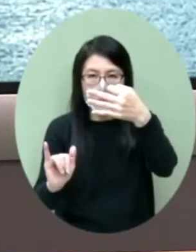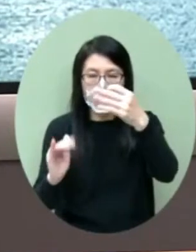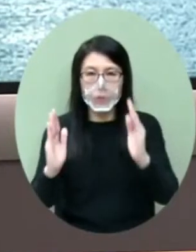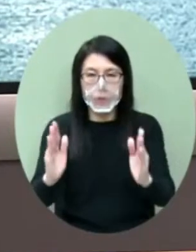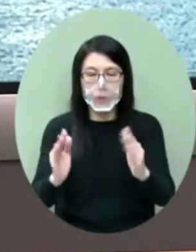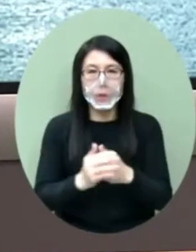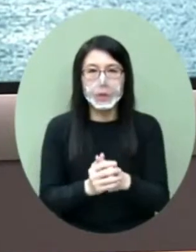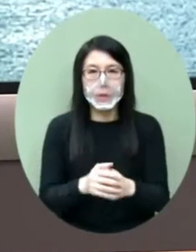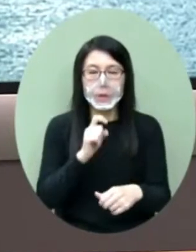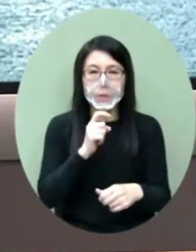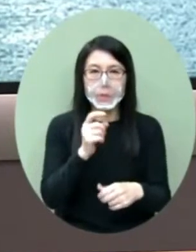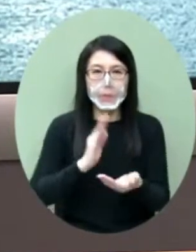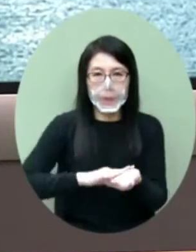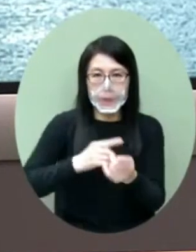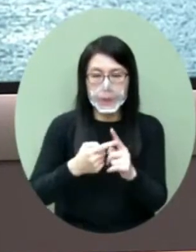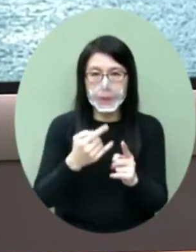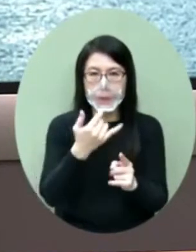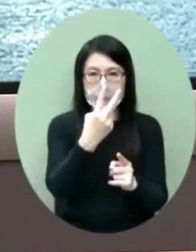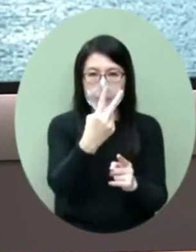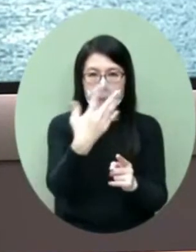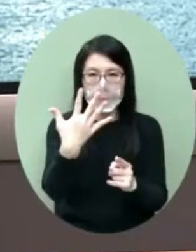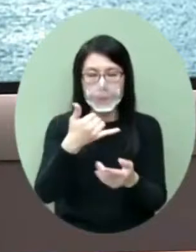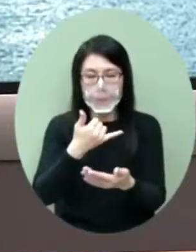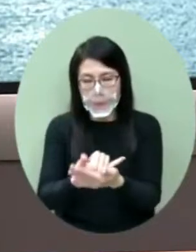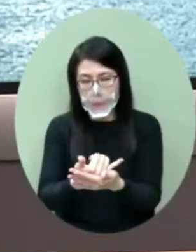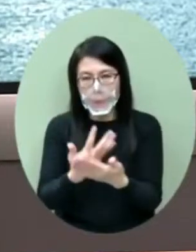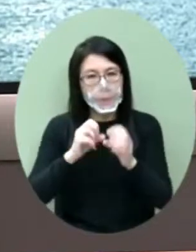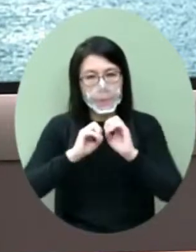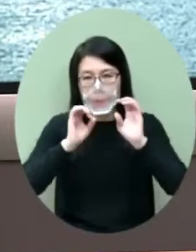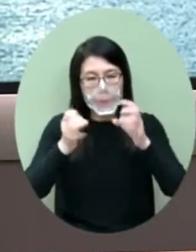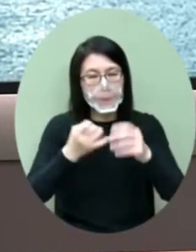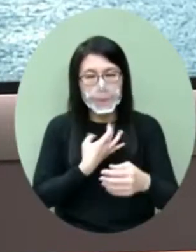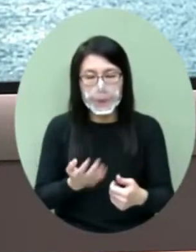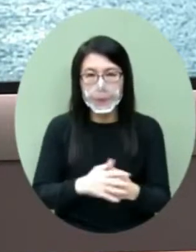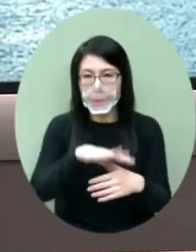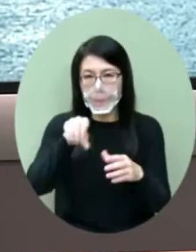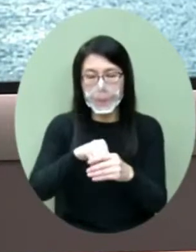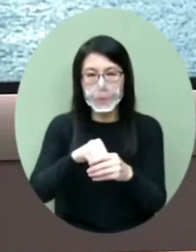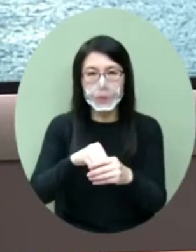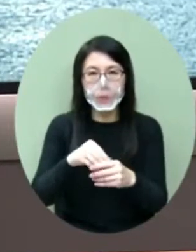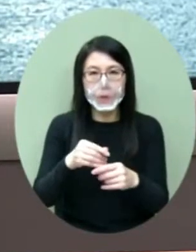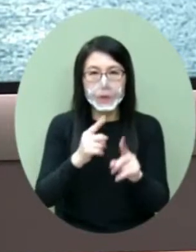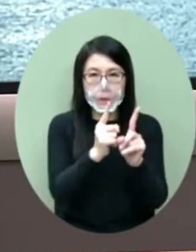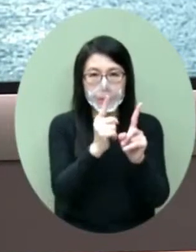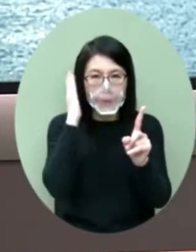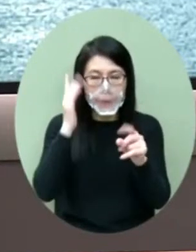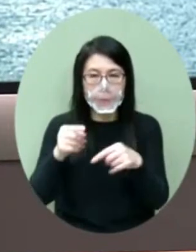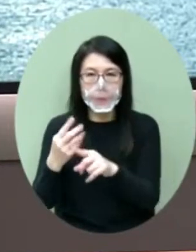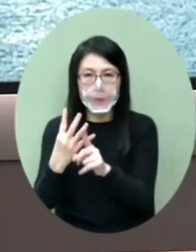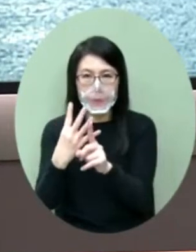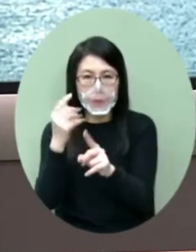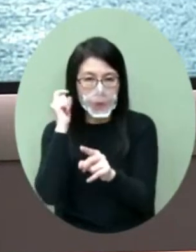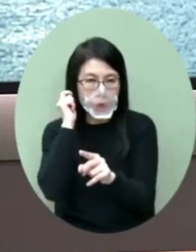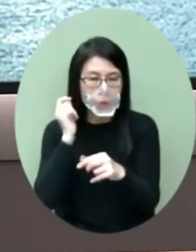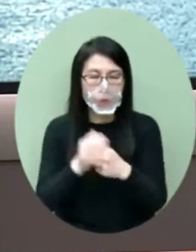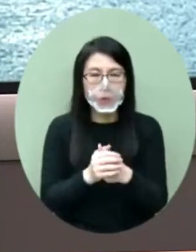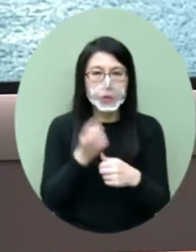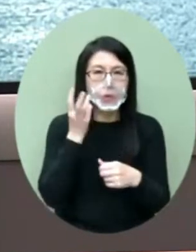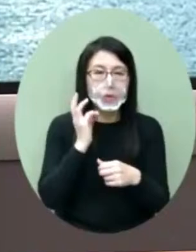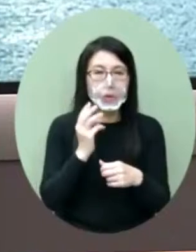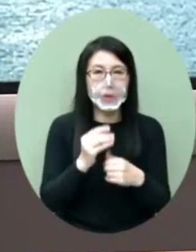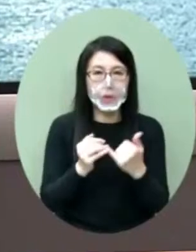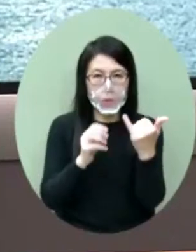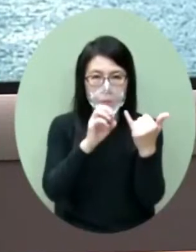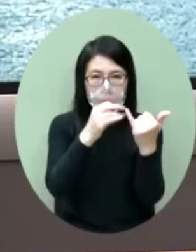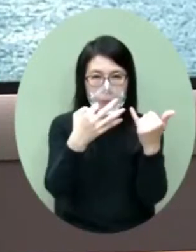report the cases between the 16th and 26th of March. 25 patients have passed away, 11 male and 14